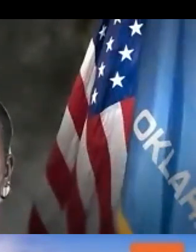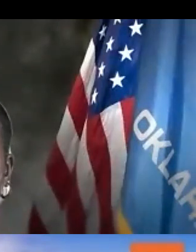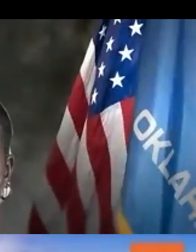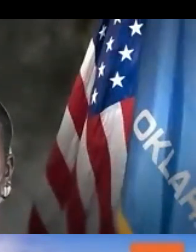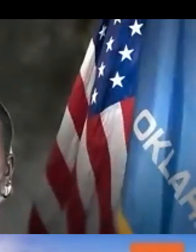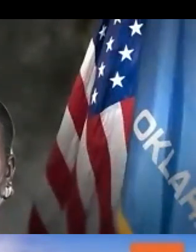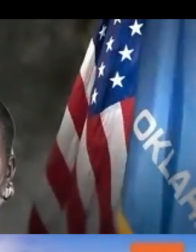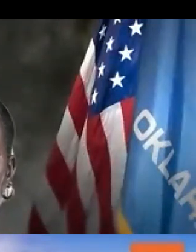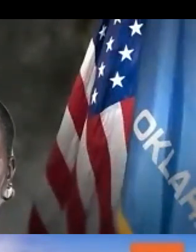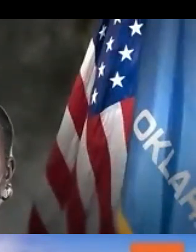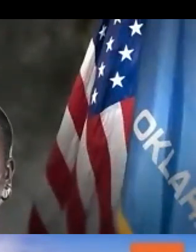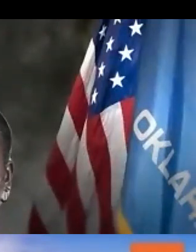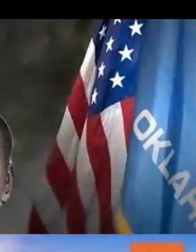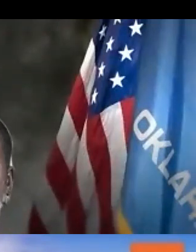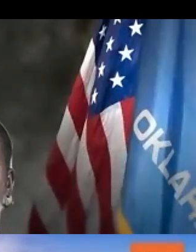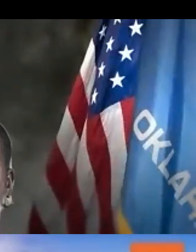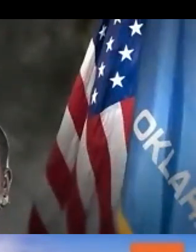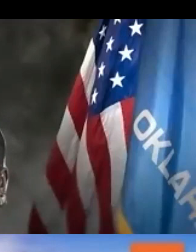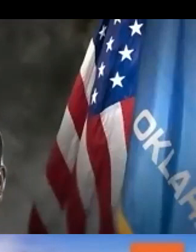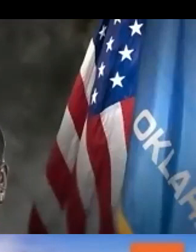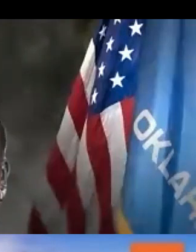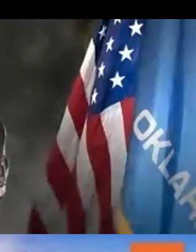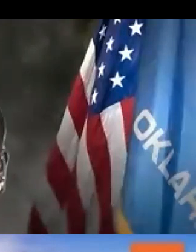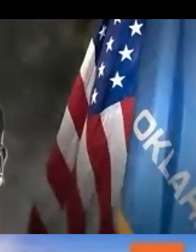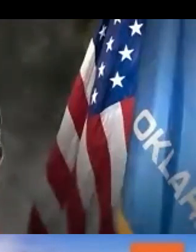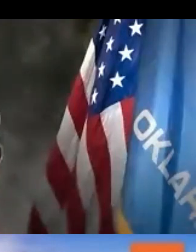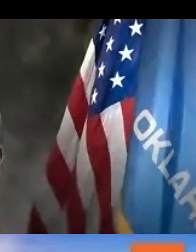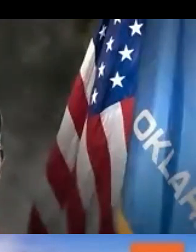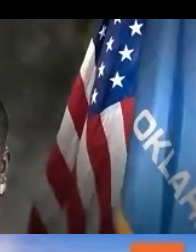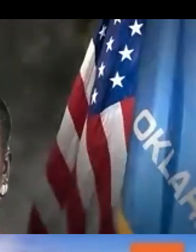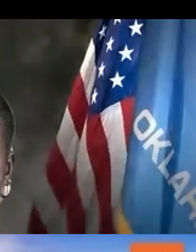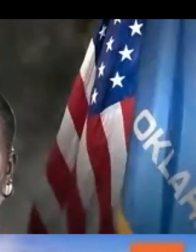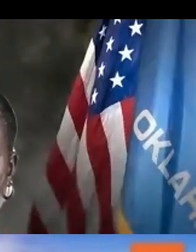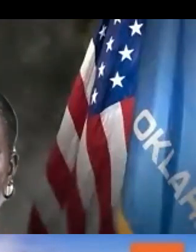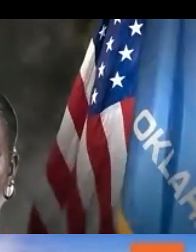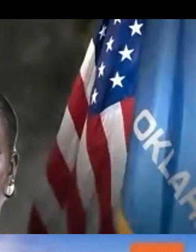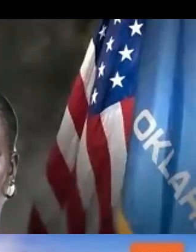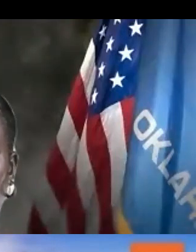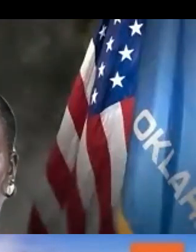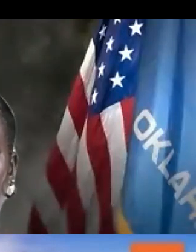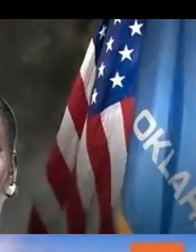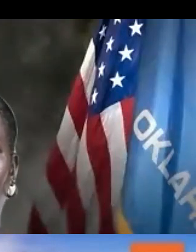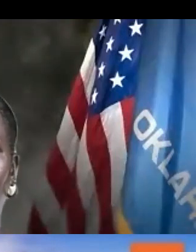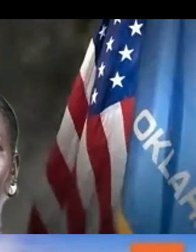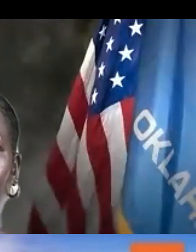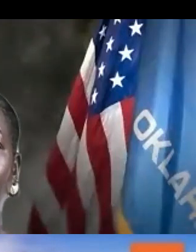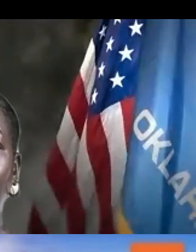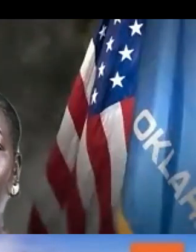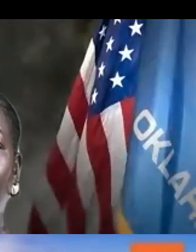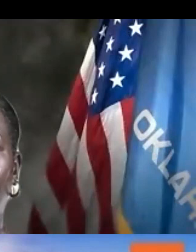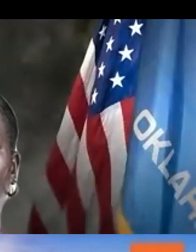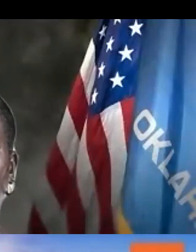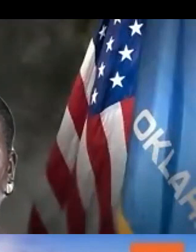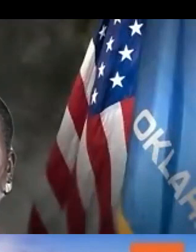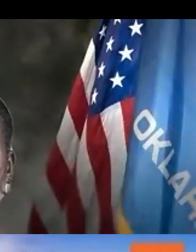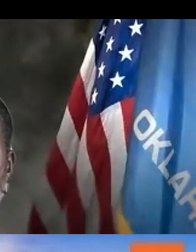by our numbers, but by theirs. So if you look at the savings, and that's what you have to look at when it comes to money. Are